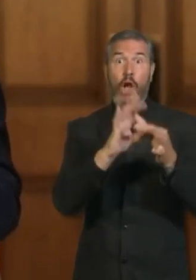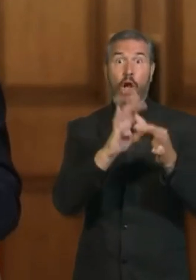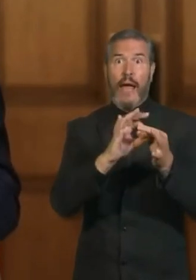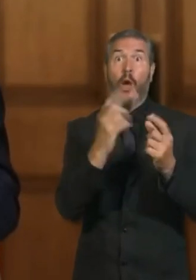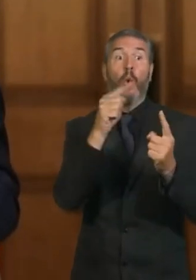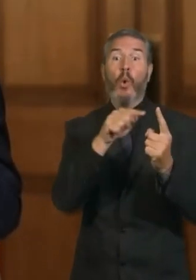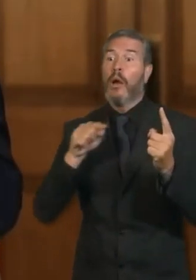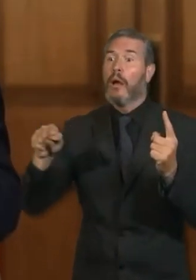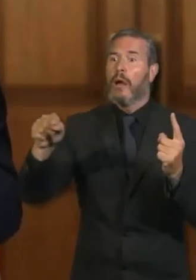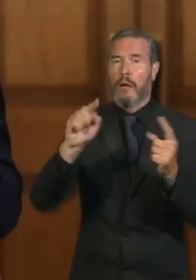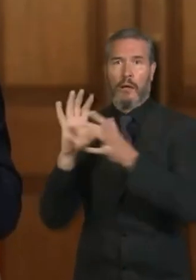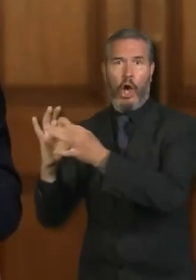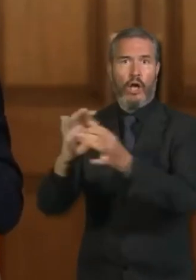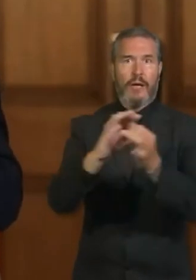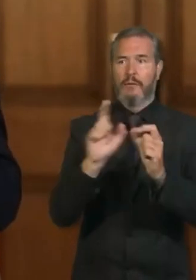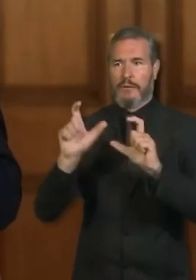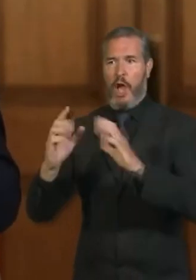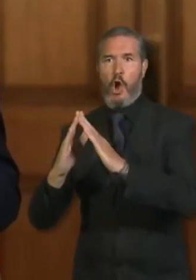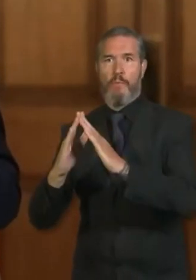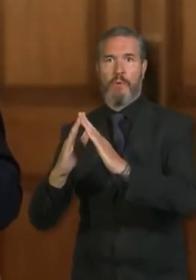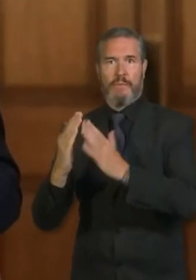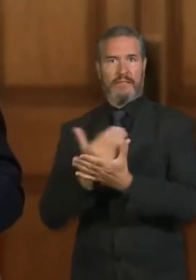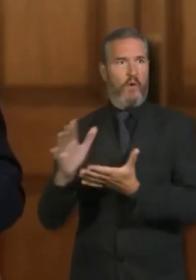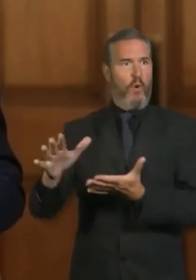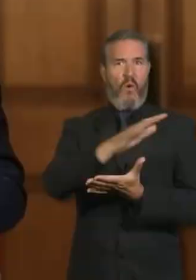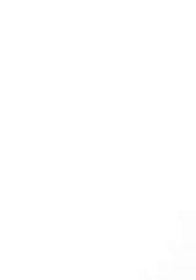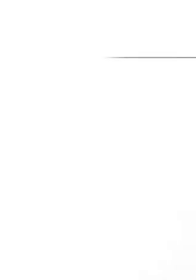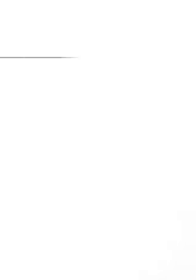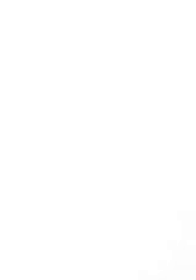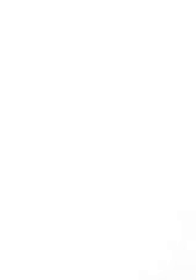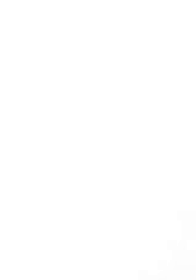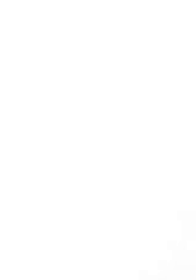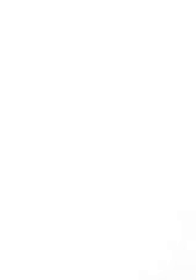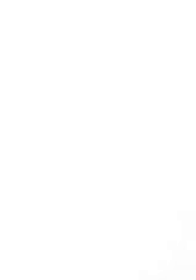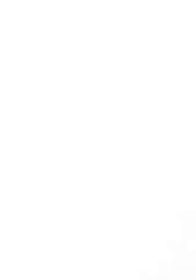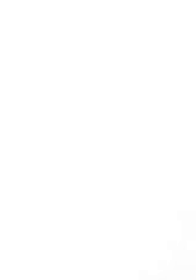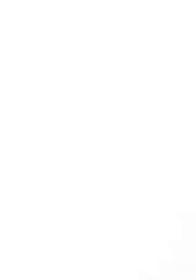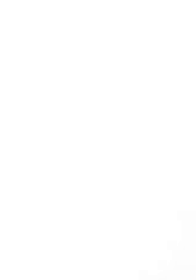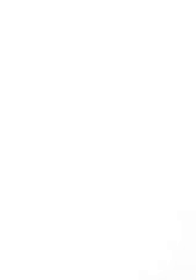in which they would be infectious, and that breaks the chain of transmission.